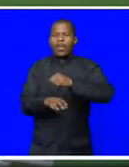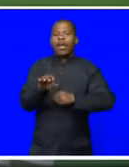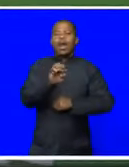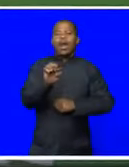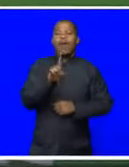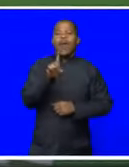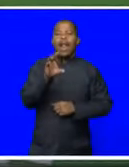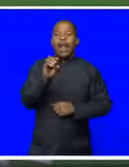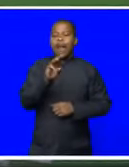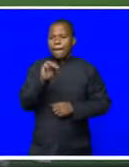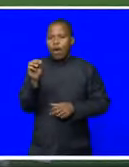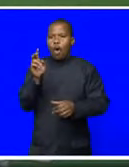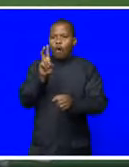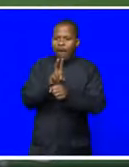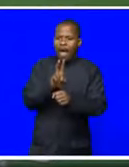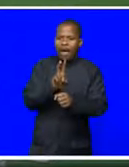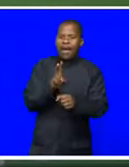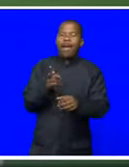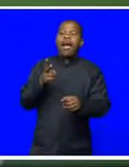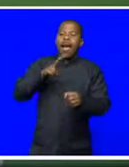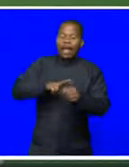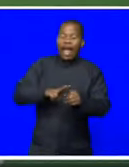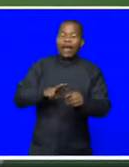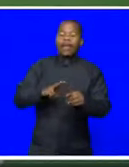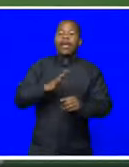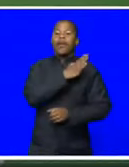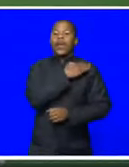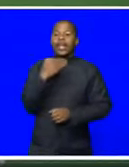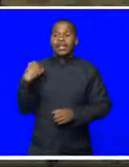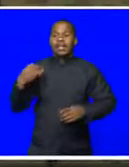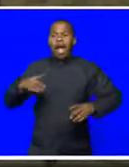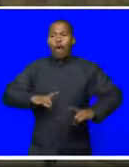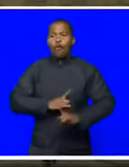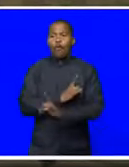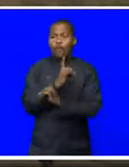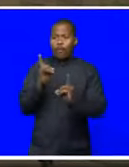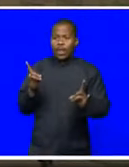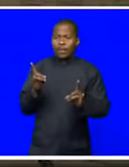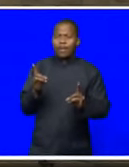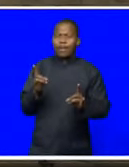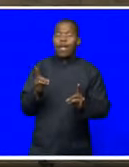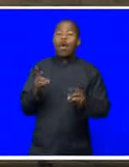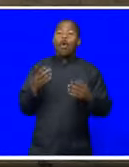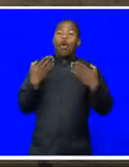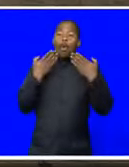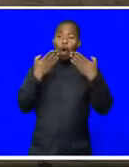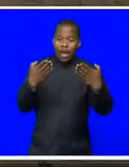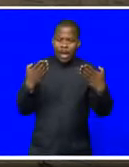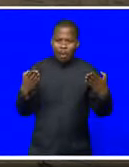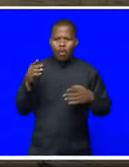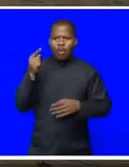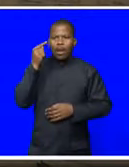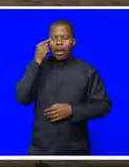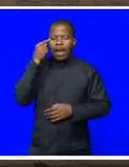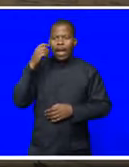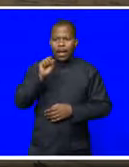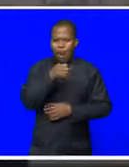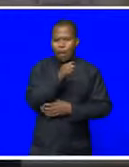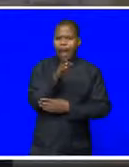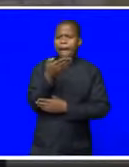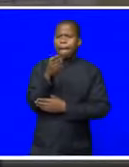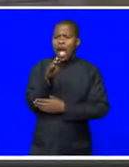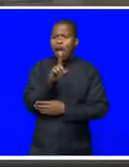million wemalangeni. The Minister of Health, Lee Zinkosi, ended the meeting by thanking the Taiwan Embassy